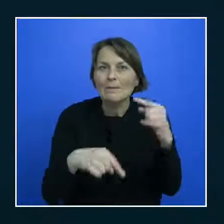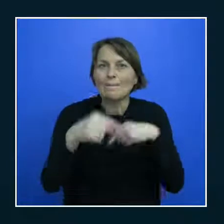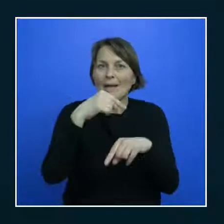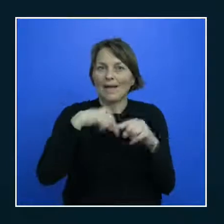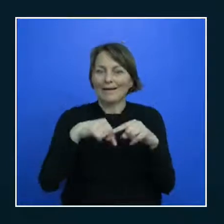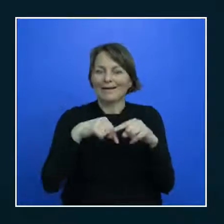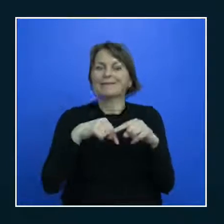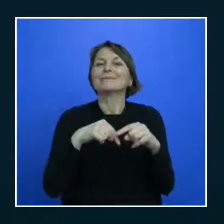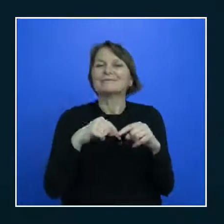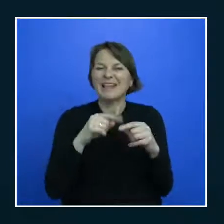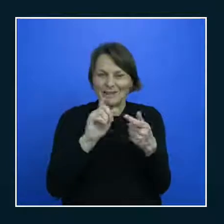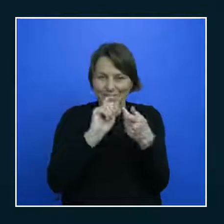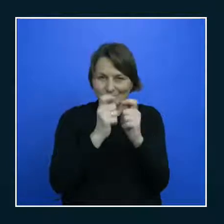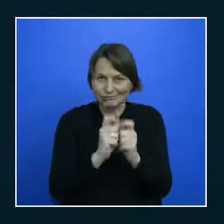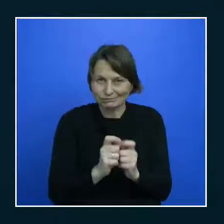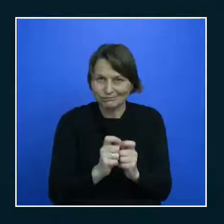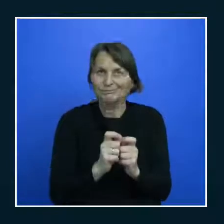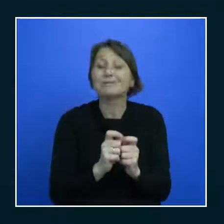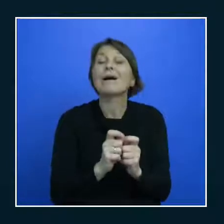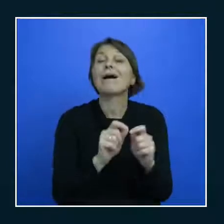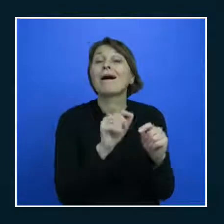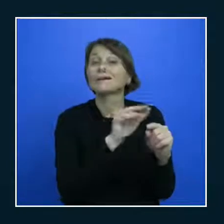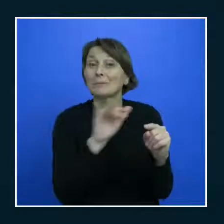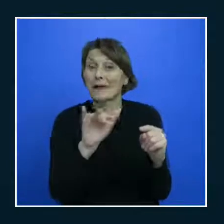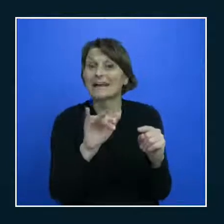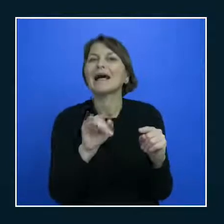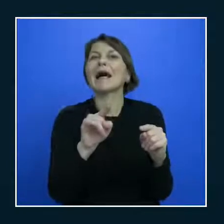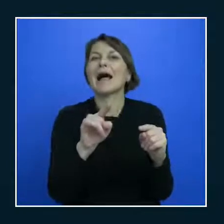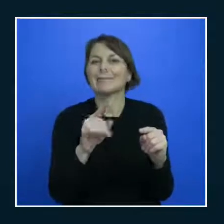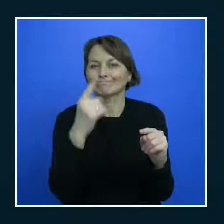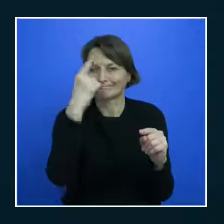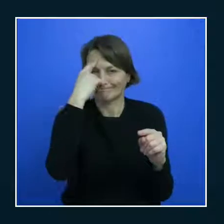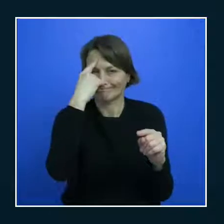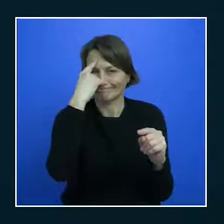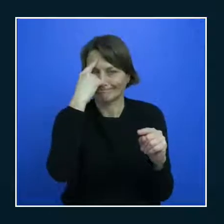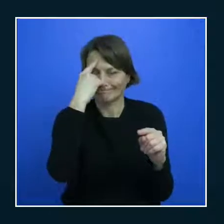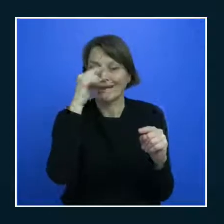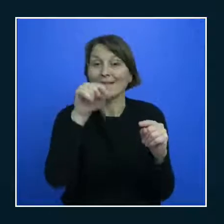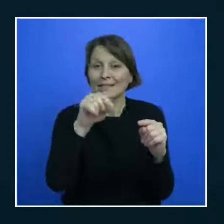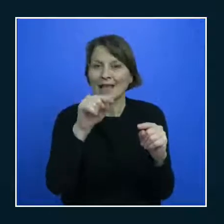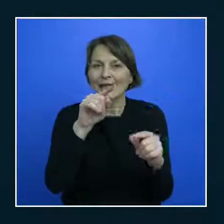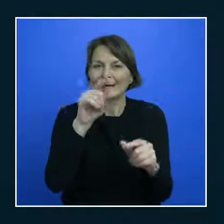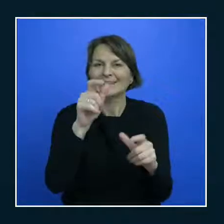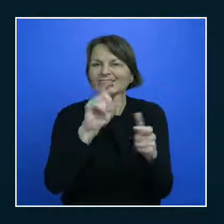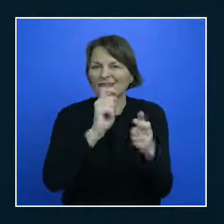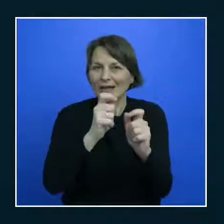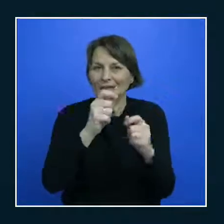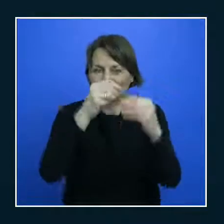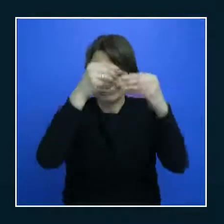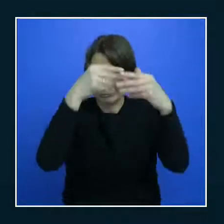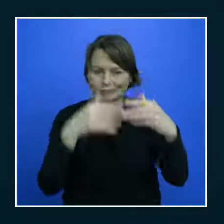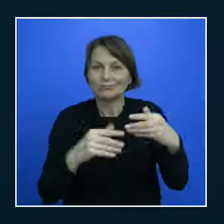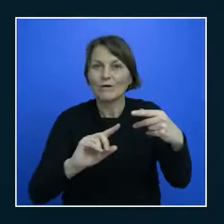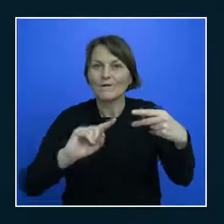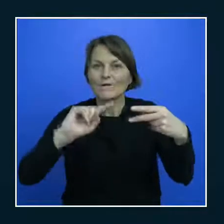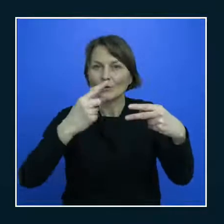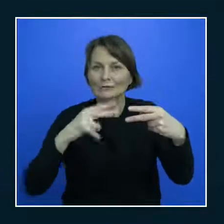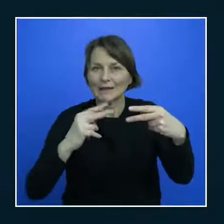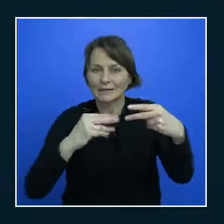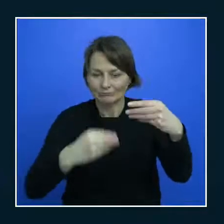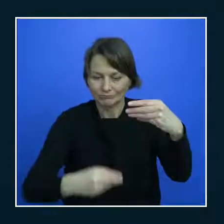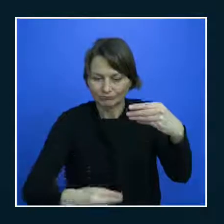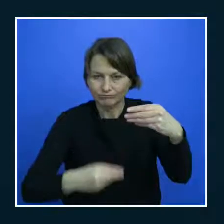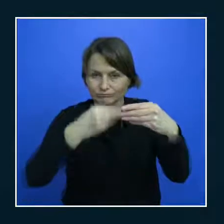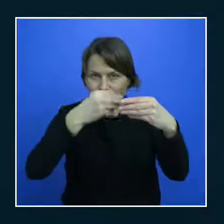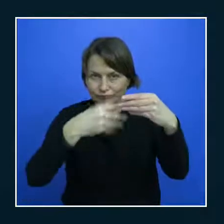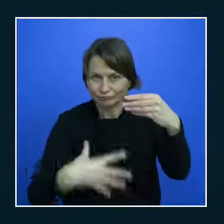spelling, understand the semantics, re-rank it for you, and for everyone that's watching, all you have to do is make an API call